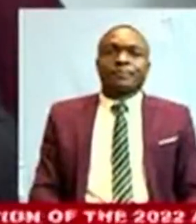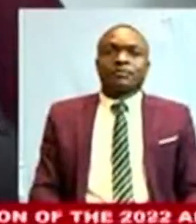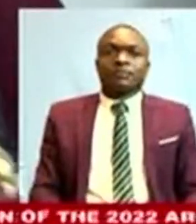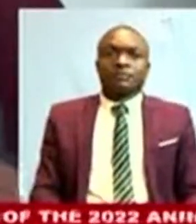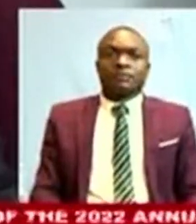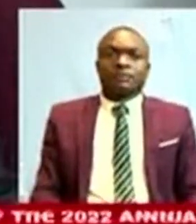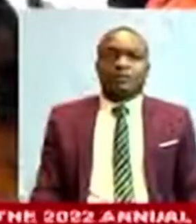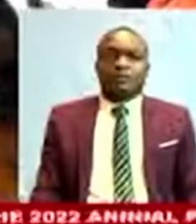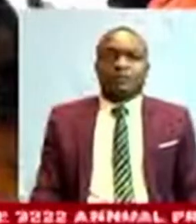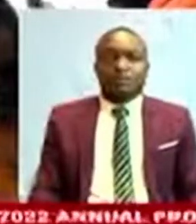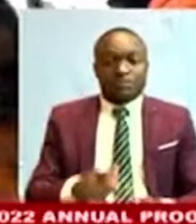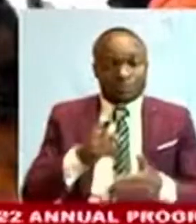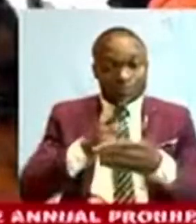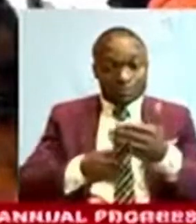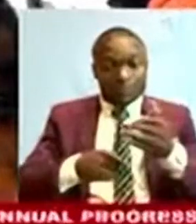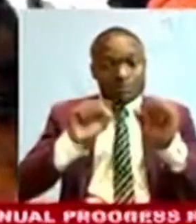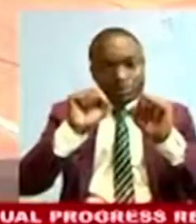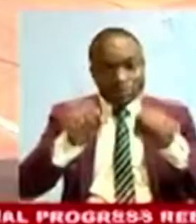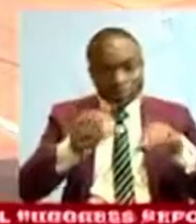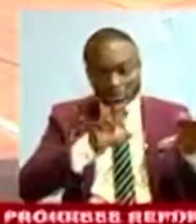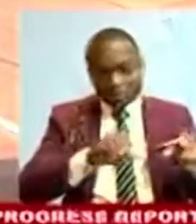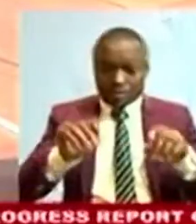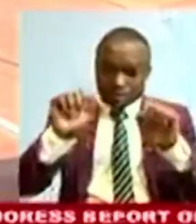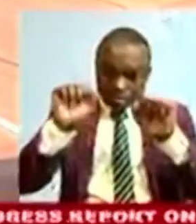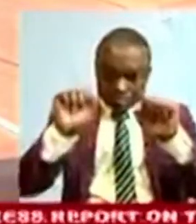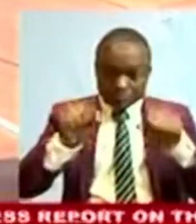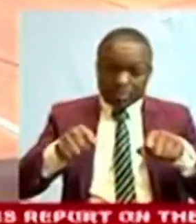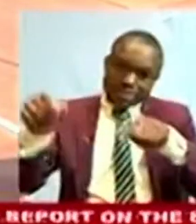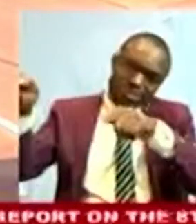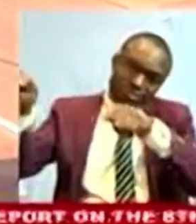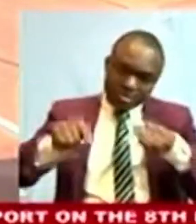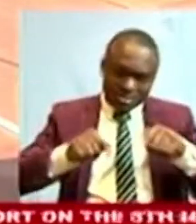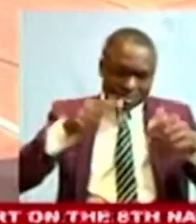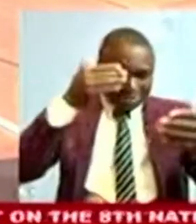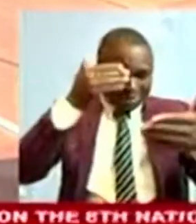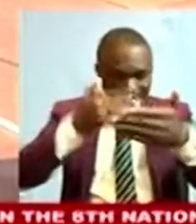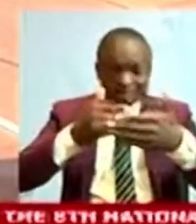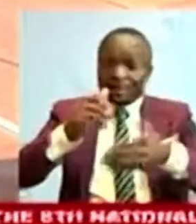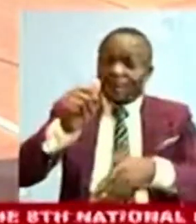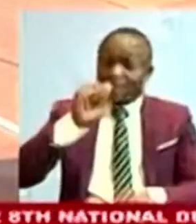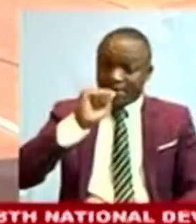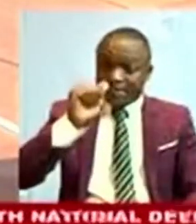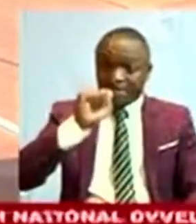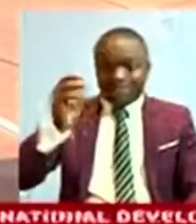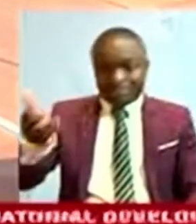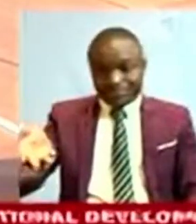What you can do is you can come near where there's a mic here.